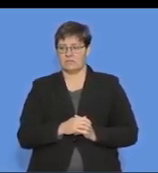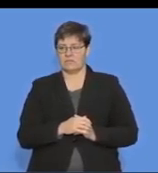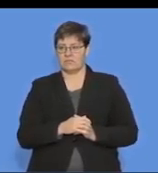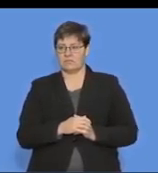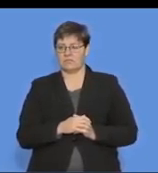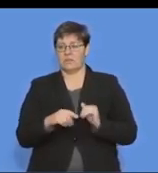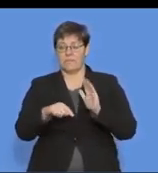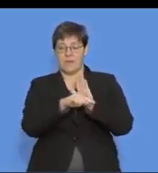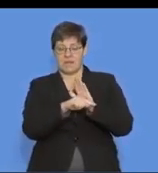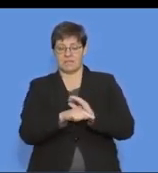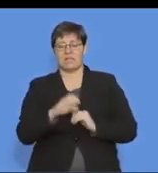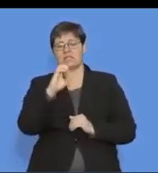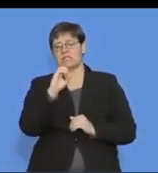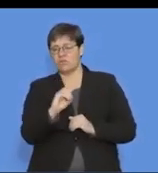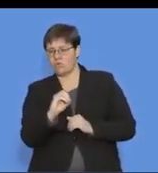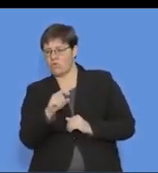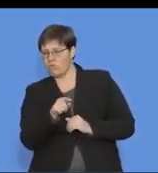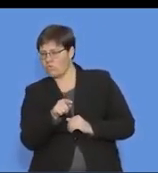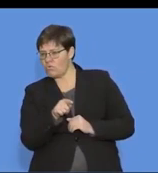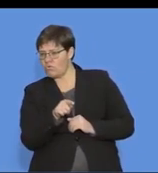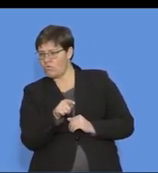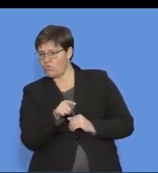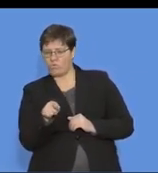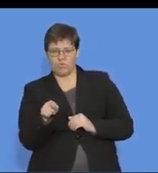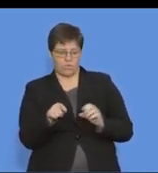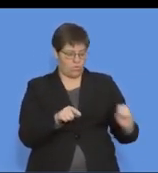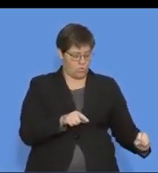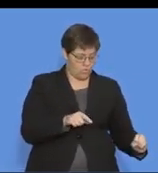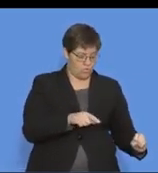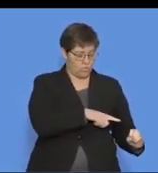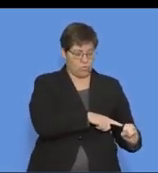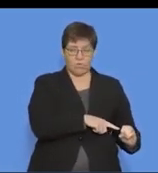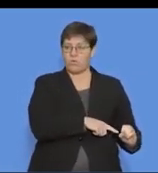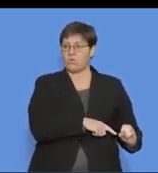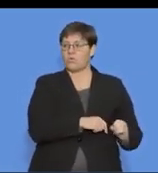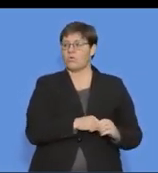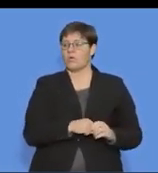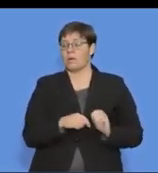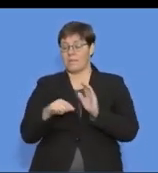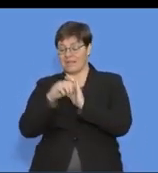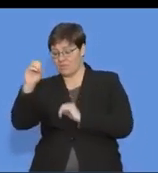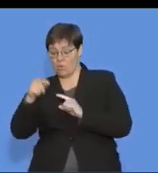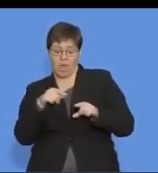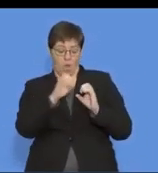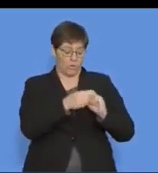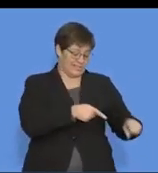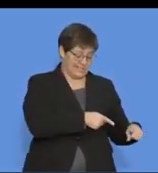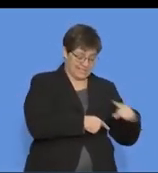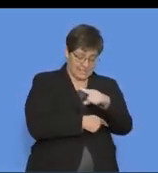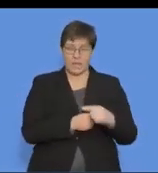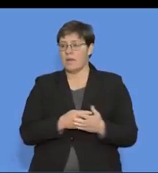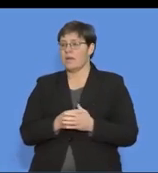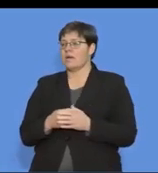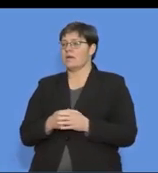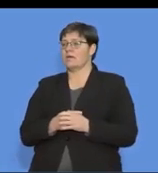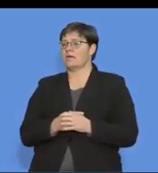0,026. Okay, minus 0, which speaks to the origin, divided by the change in the reciprocal of